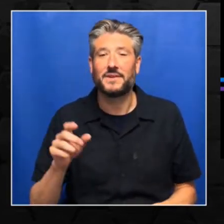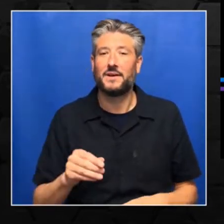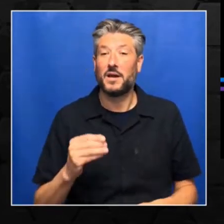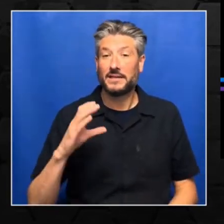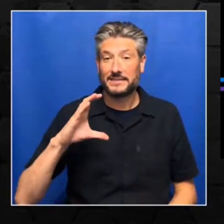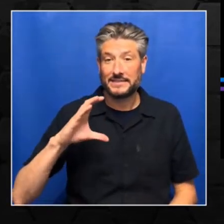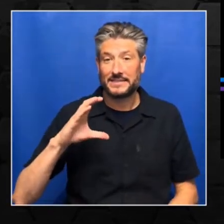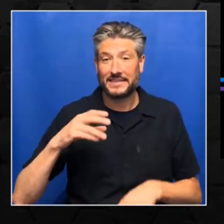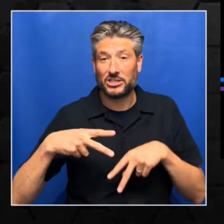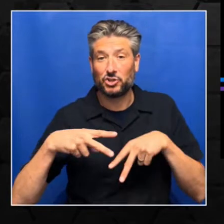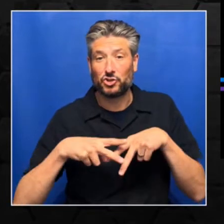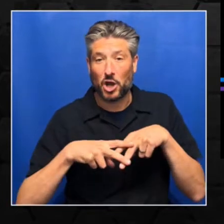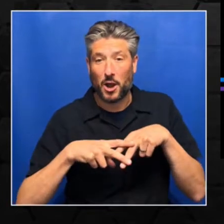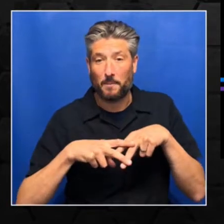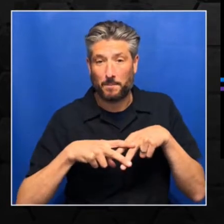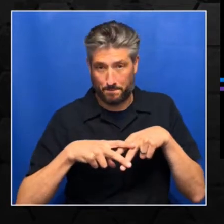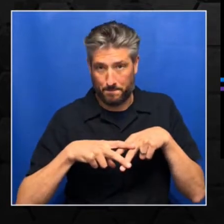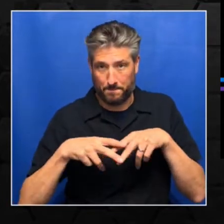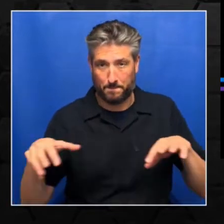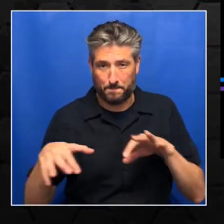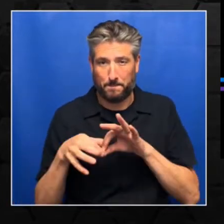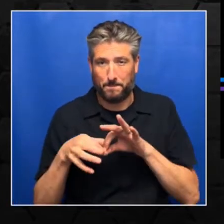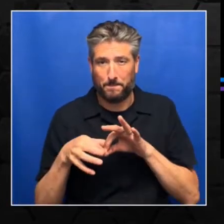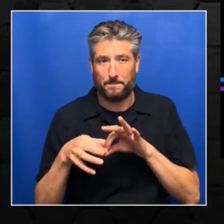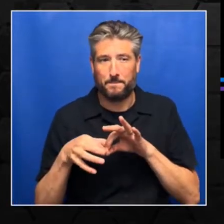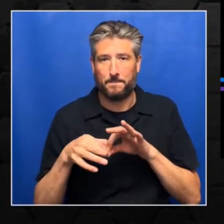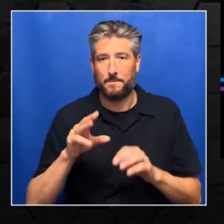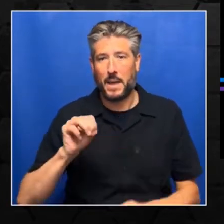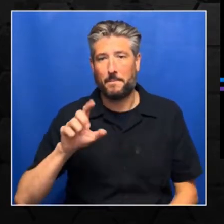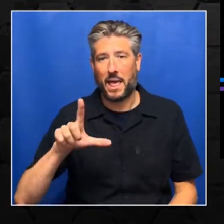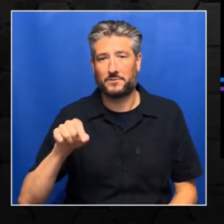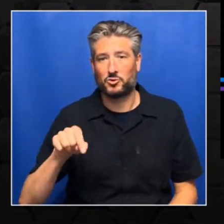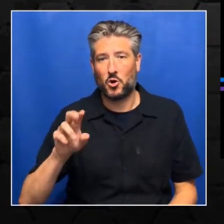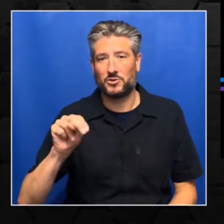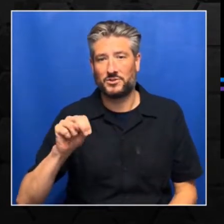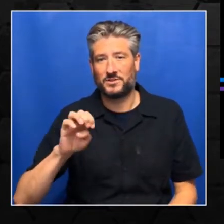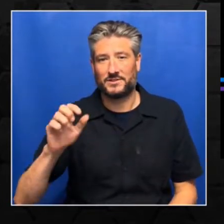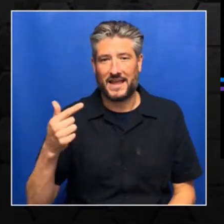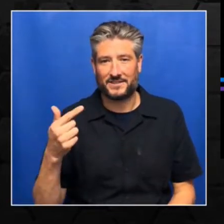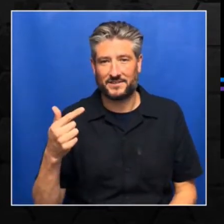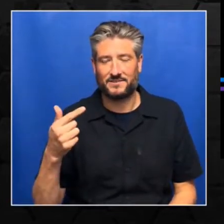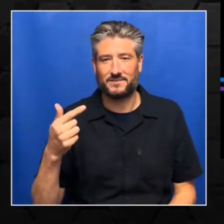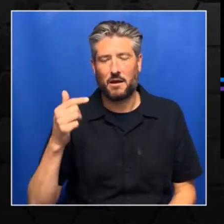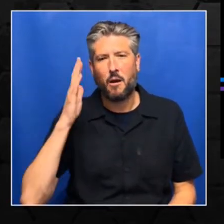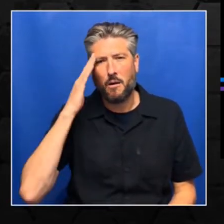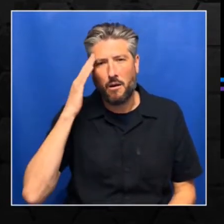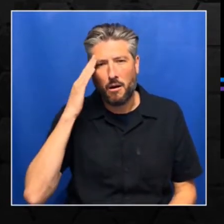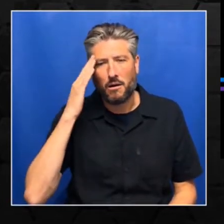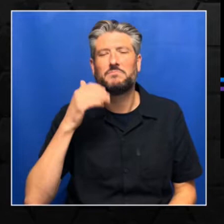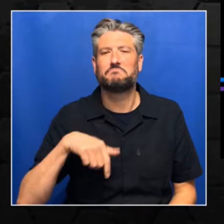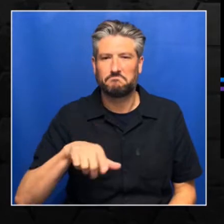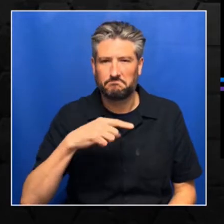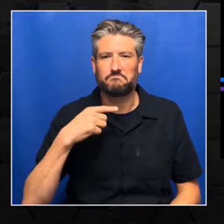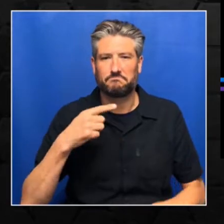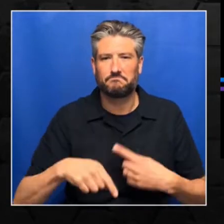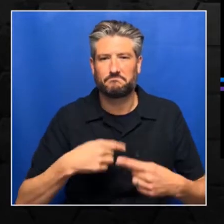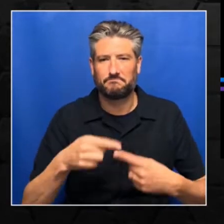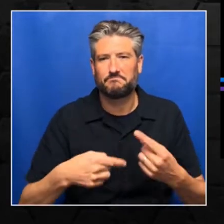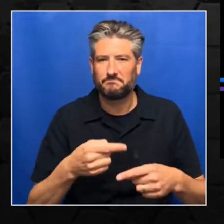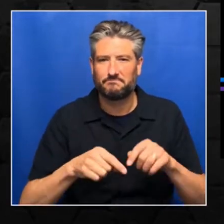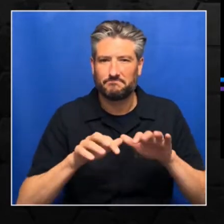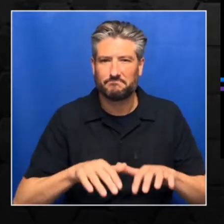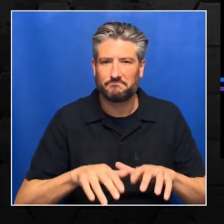languages, to implement machine learning. So with the help of machine learning, ML.NET, it helps to incorporate